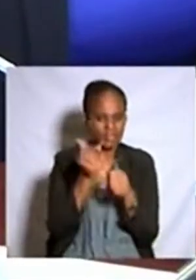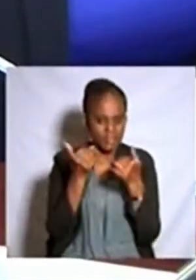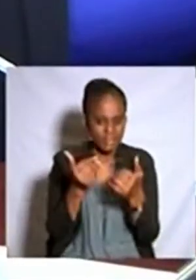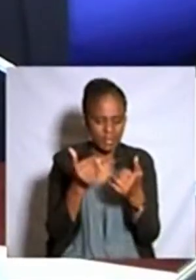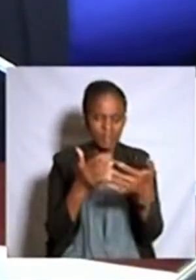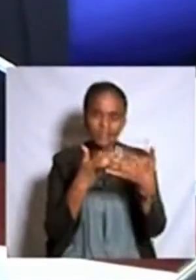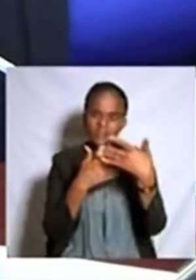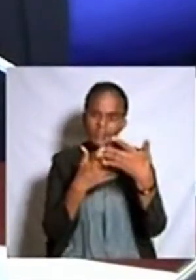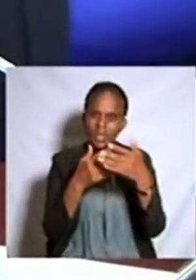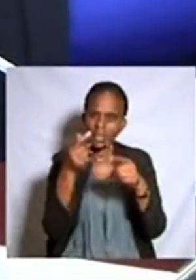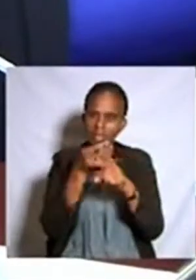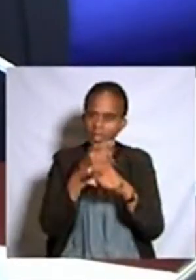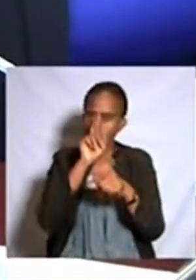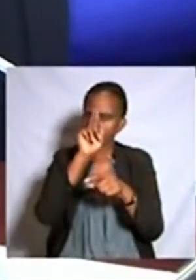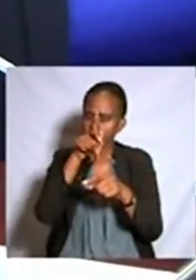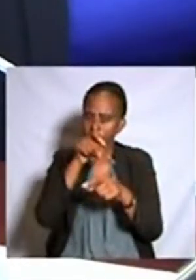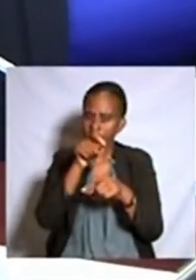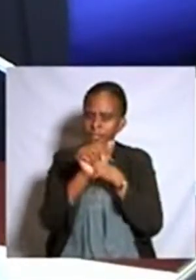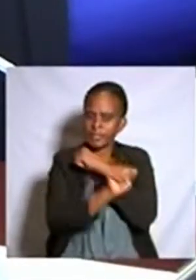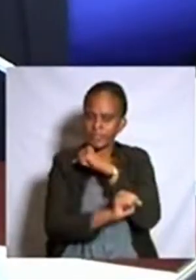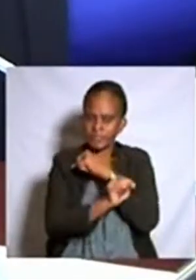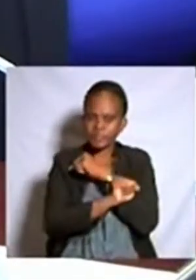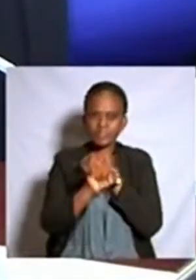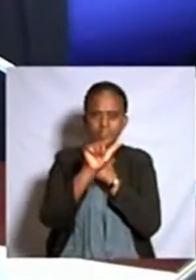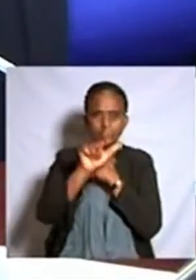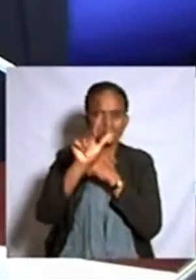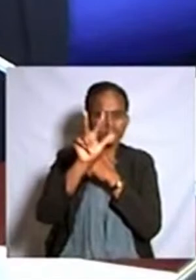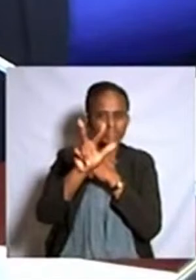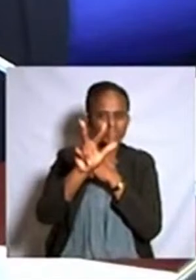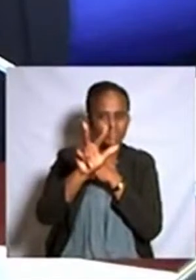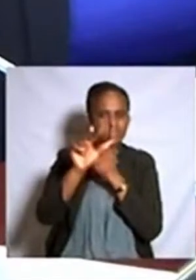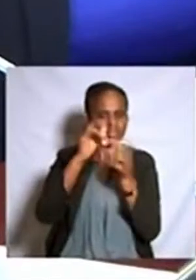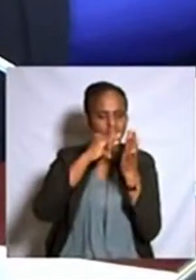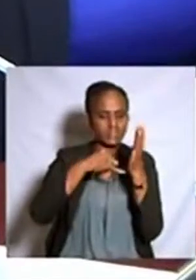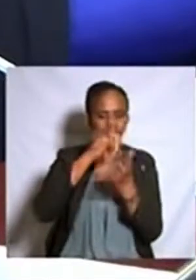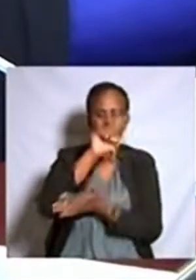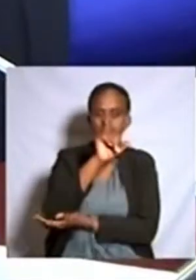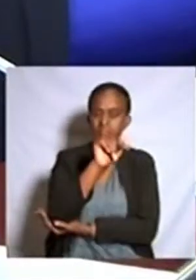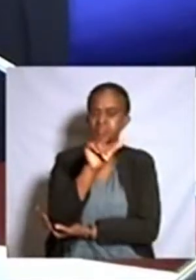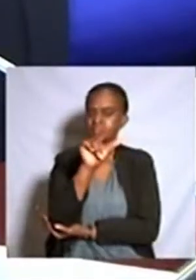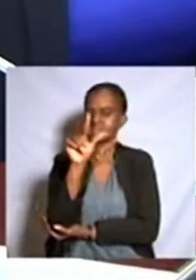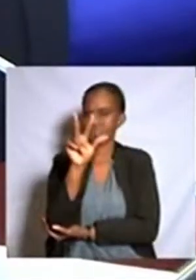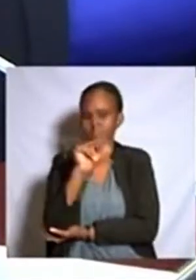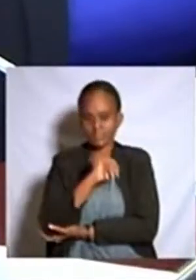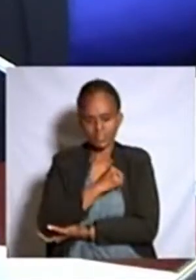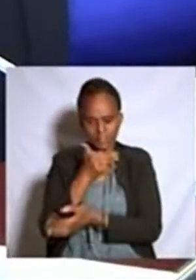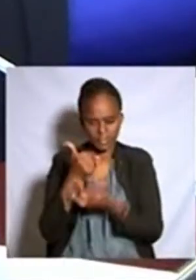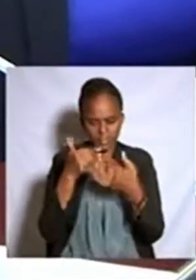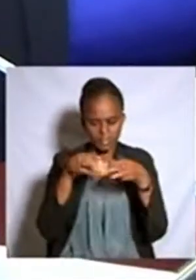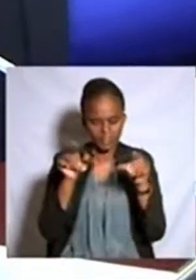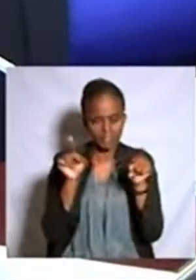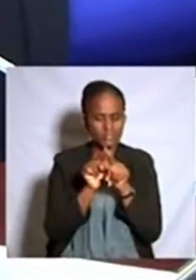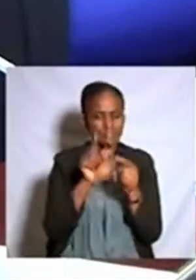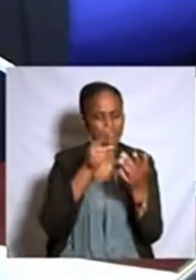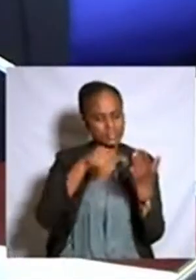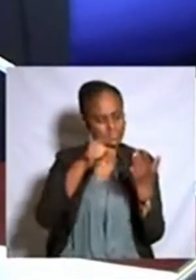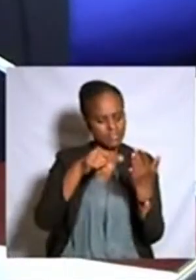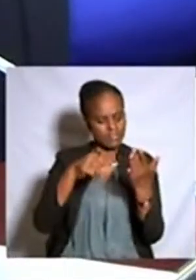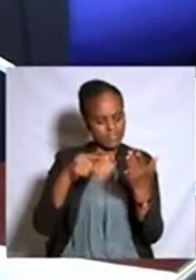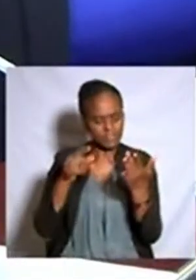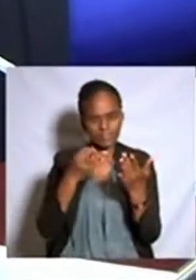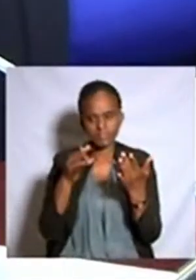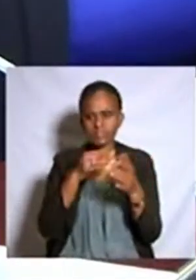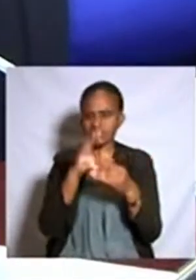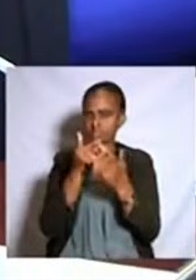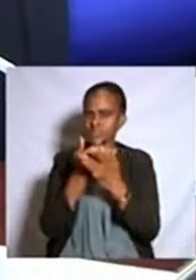ZISC on 26 January 2023, and they are now proceeding to attend to marking off for the